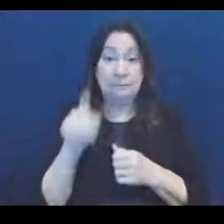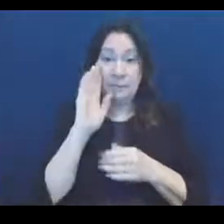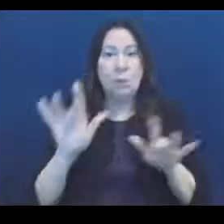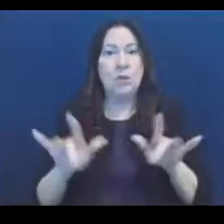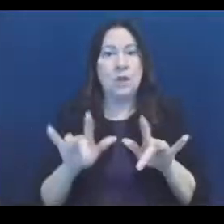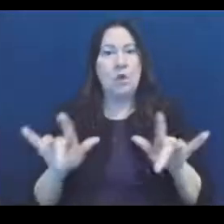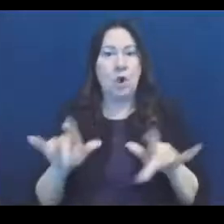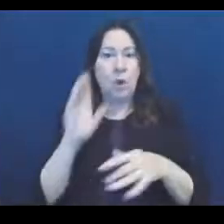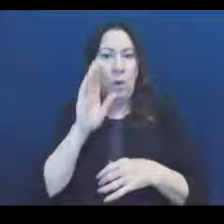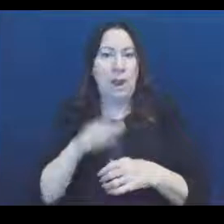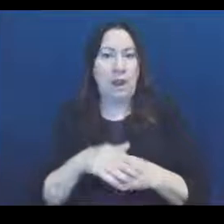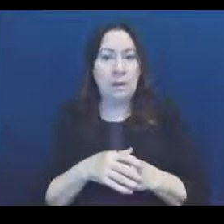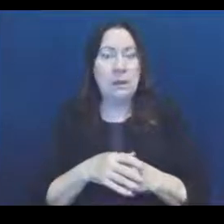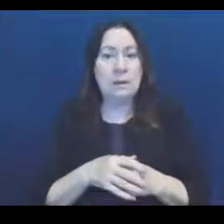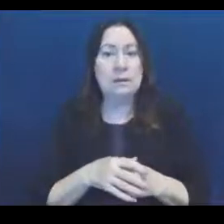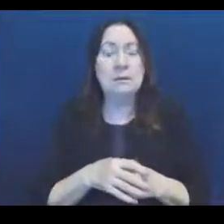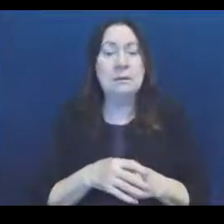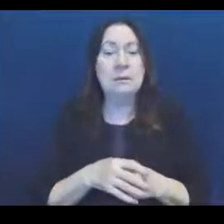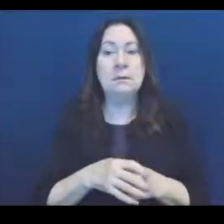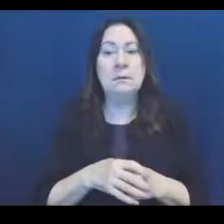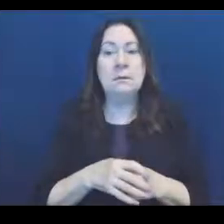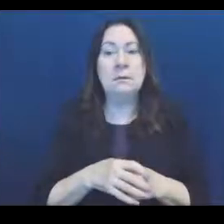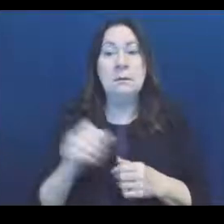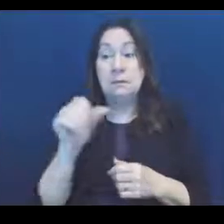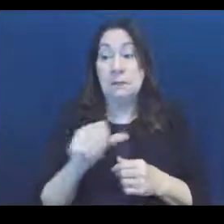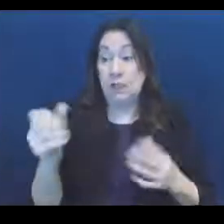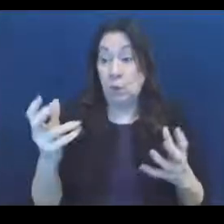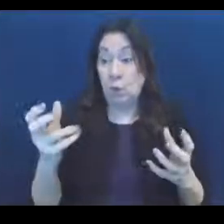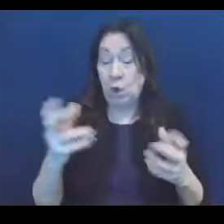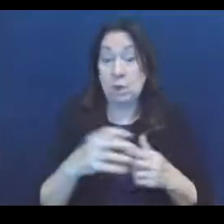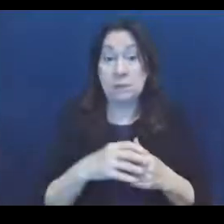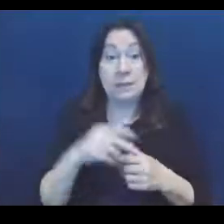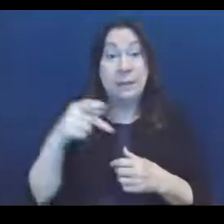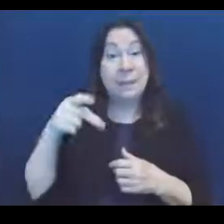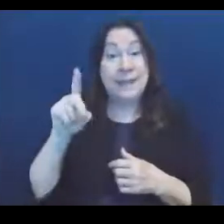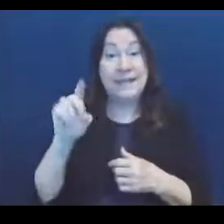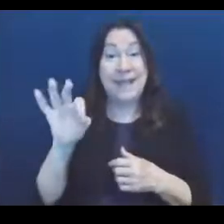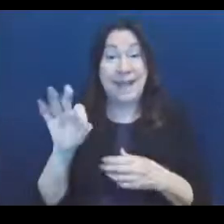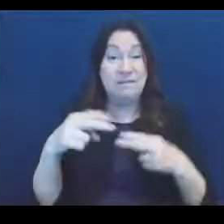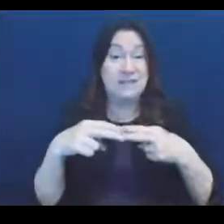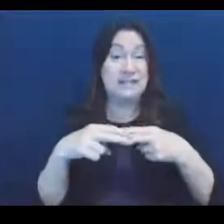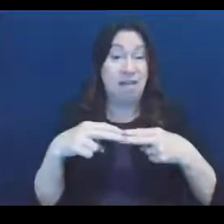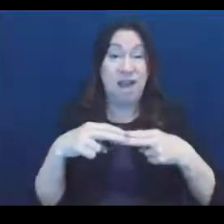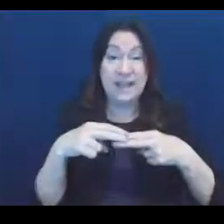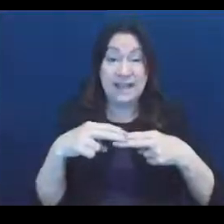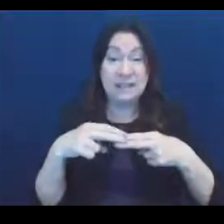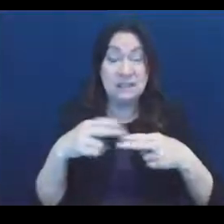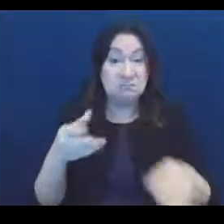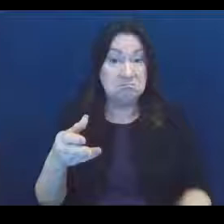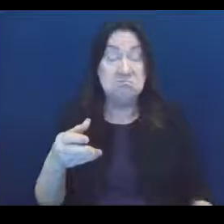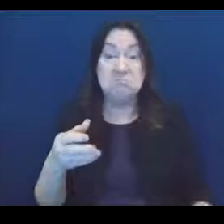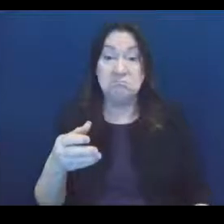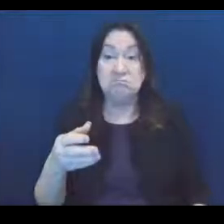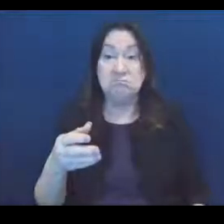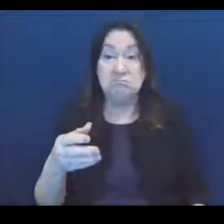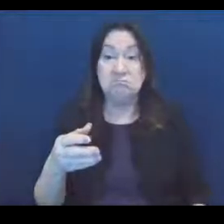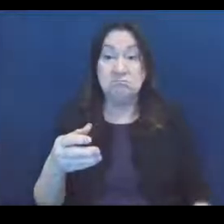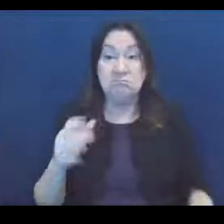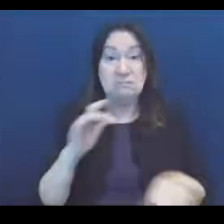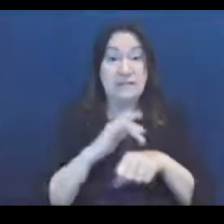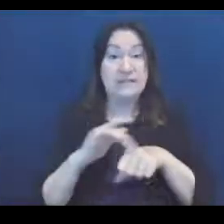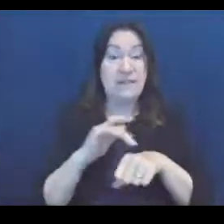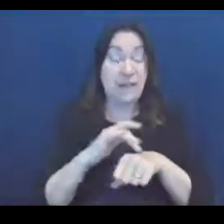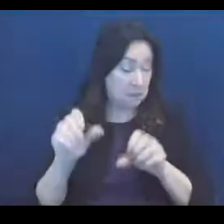recorded. If anybody would like a PDF version of this presentation too, that will be made available. I